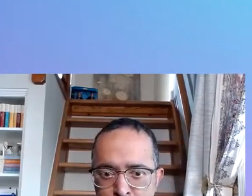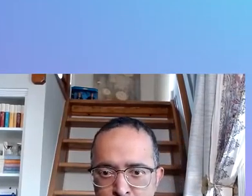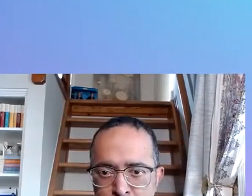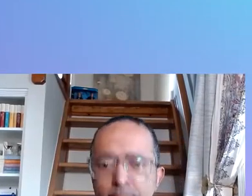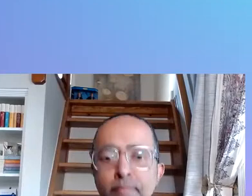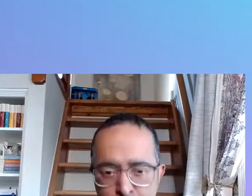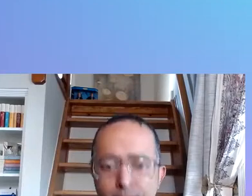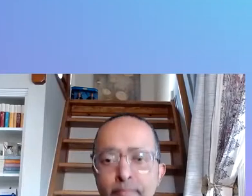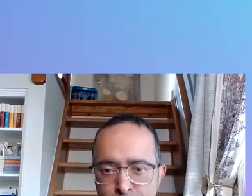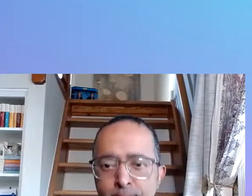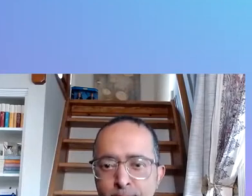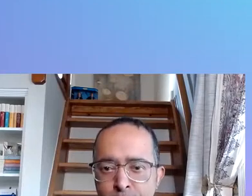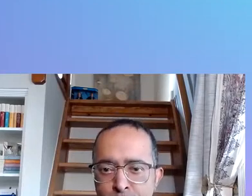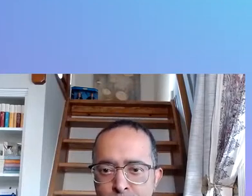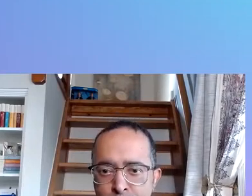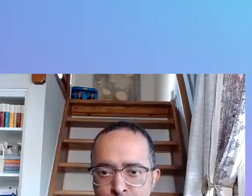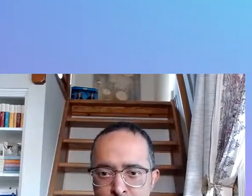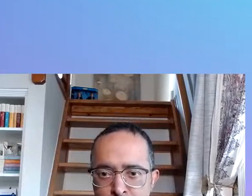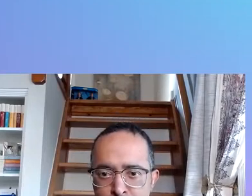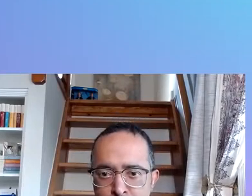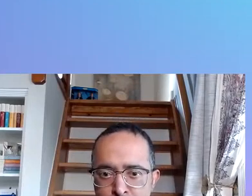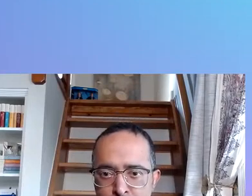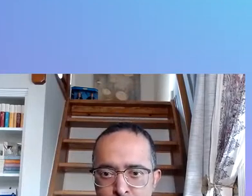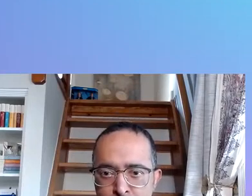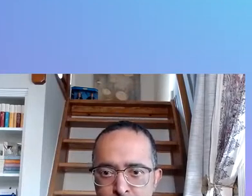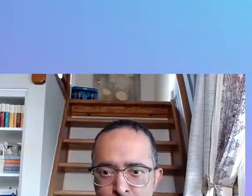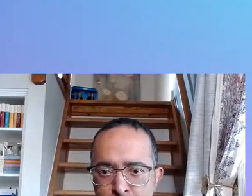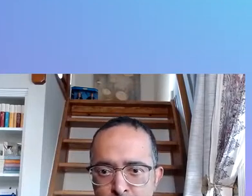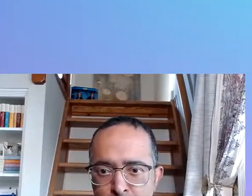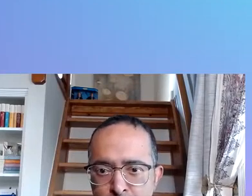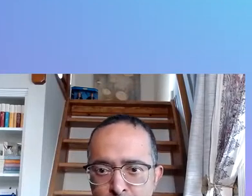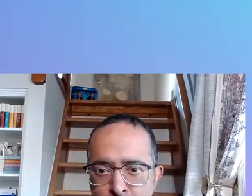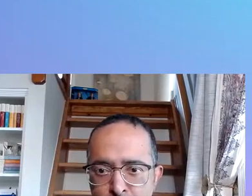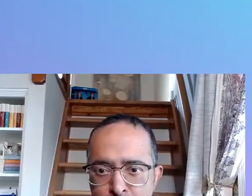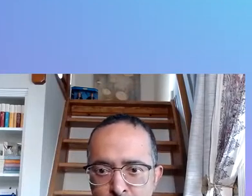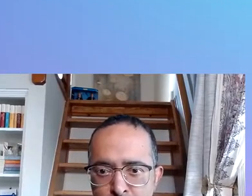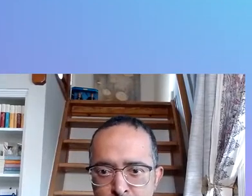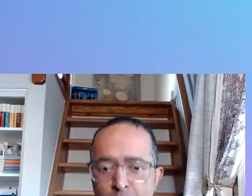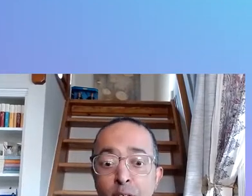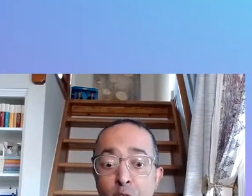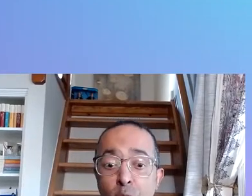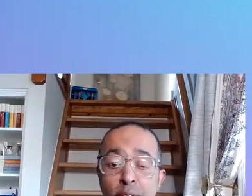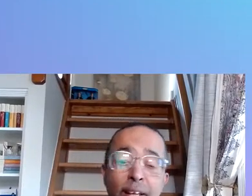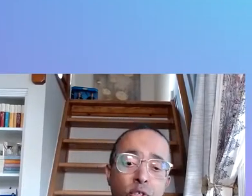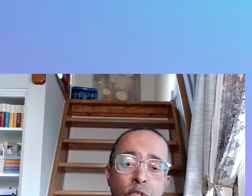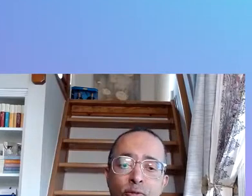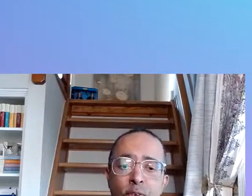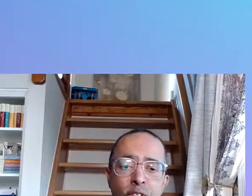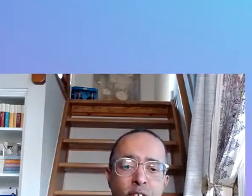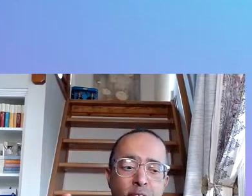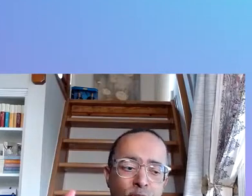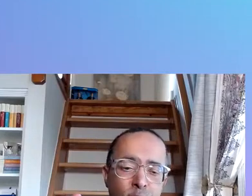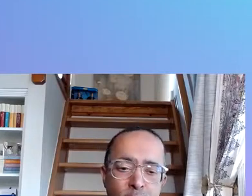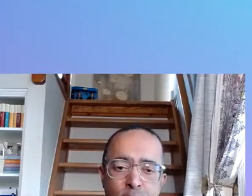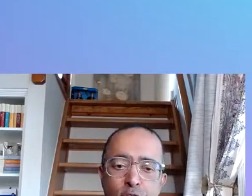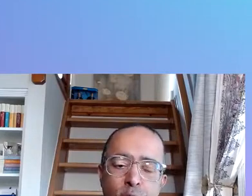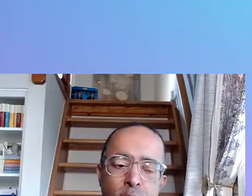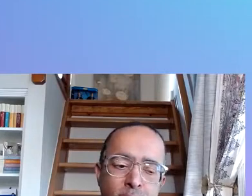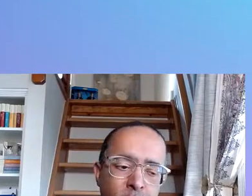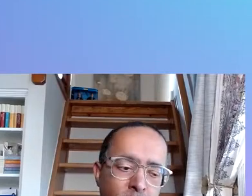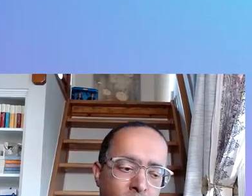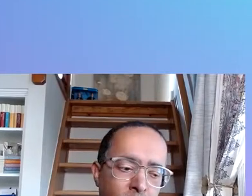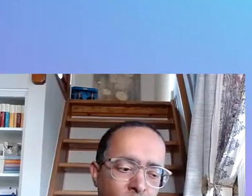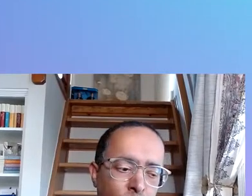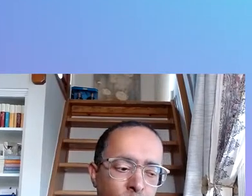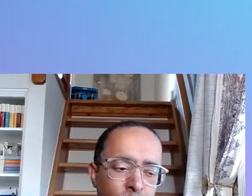audio combined with reading the words on screen to overcome ADHD issues. So the answer is yes for the digital.